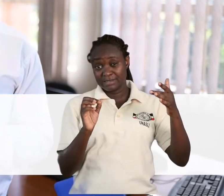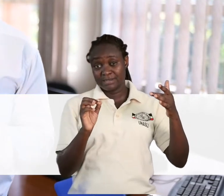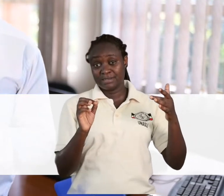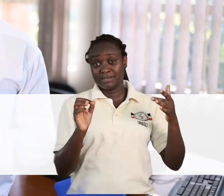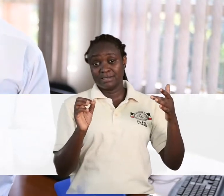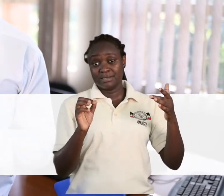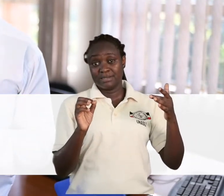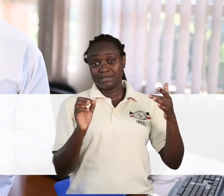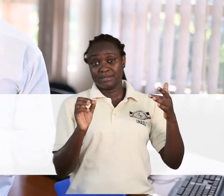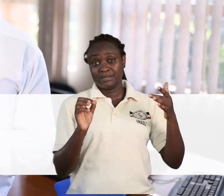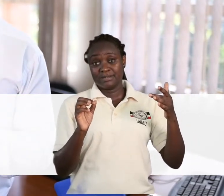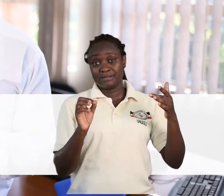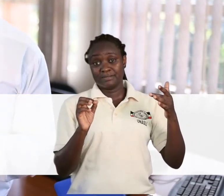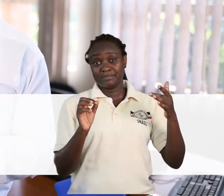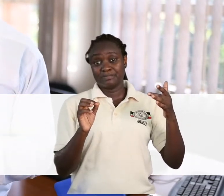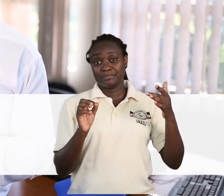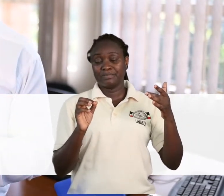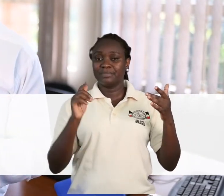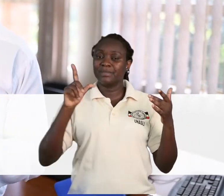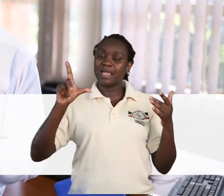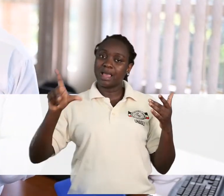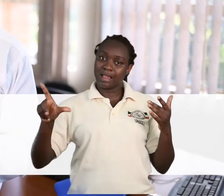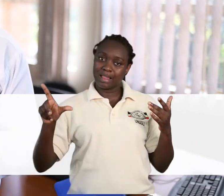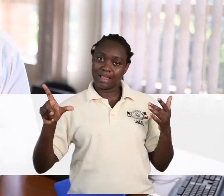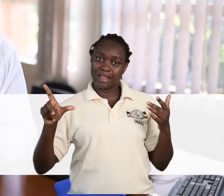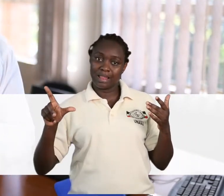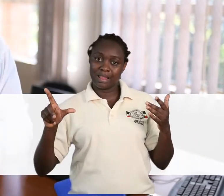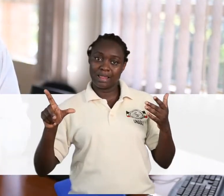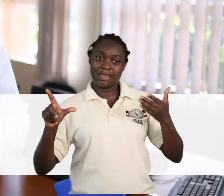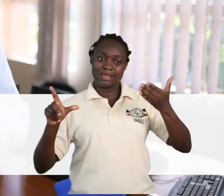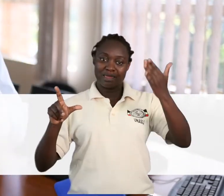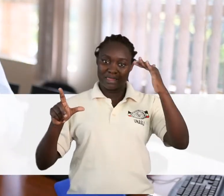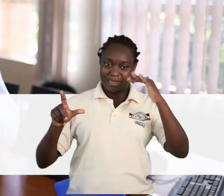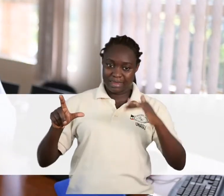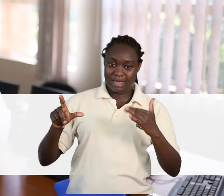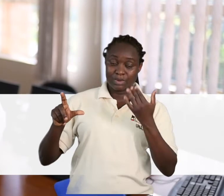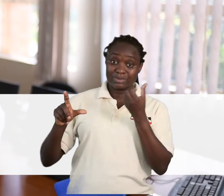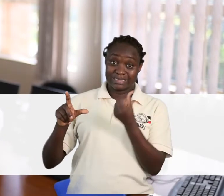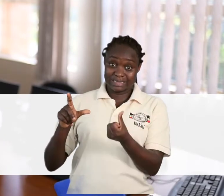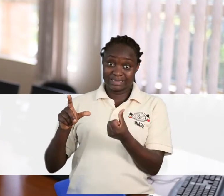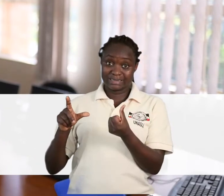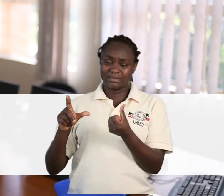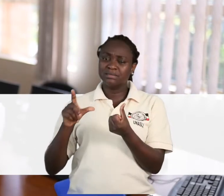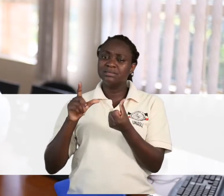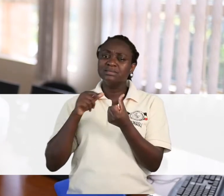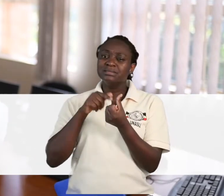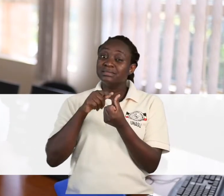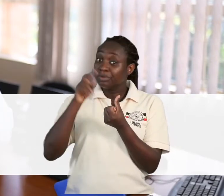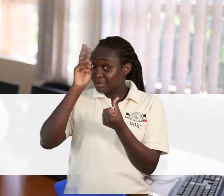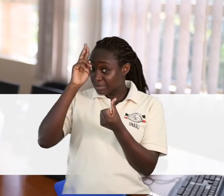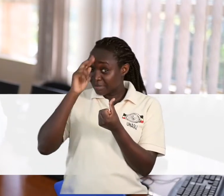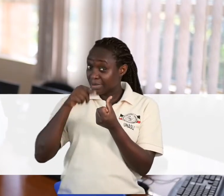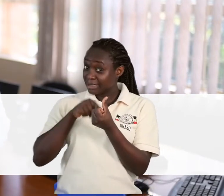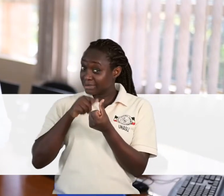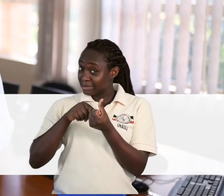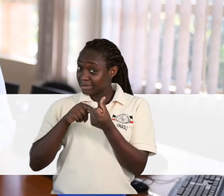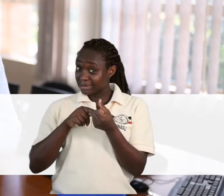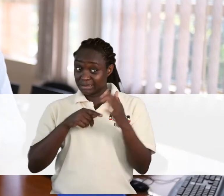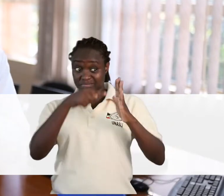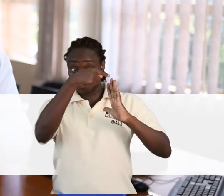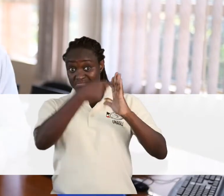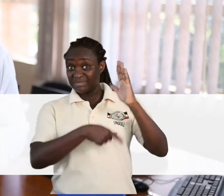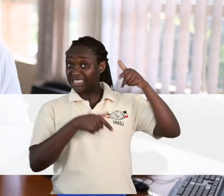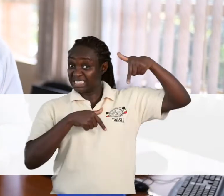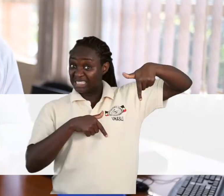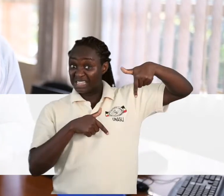Numeral for 50 is L. Yes. And then we have 6. Remember, 6 is not